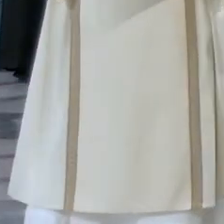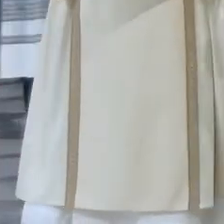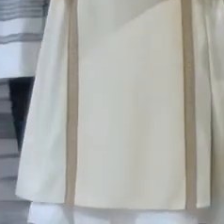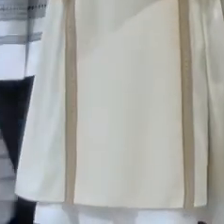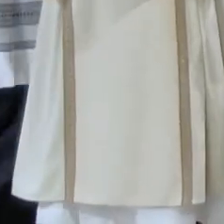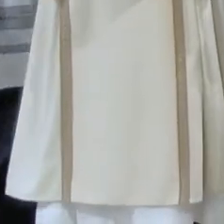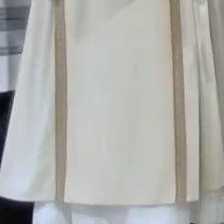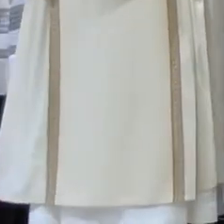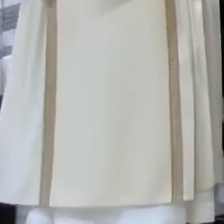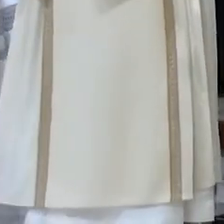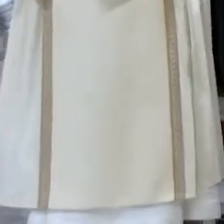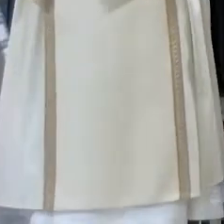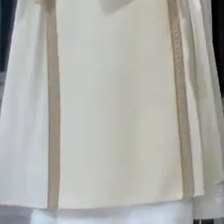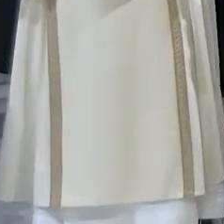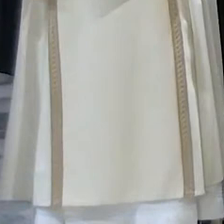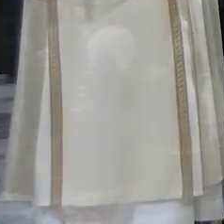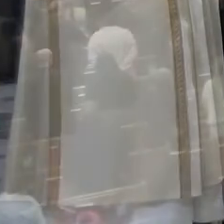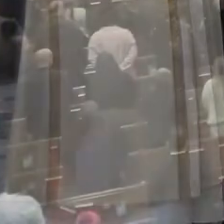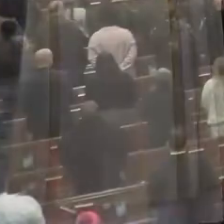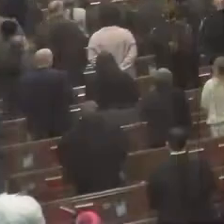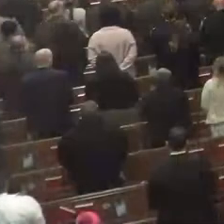Thanks be to God.